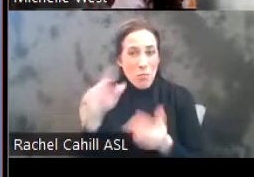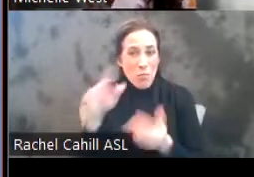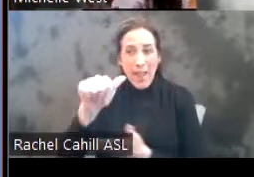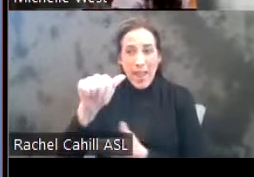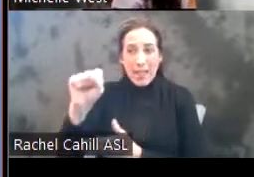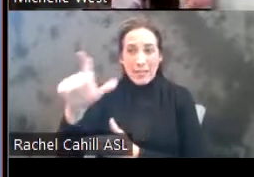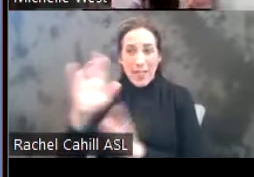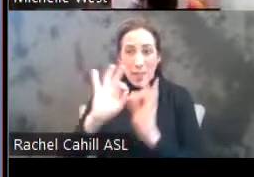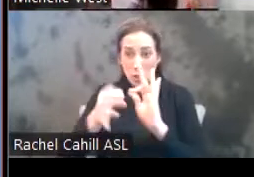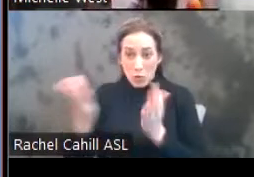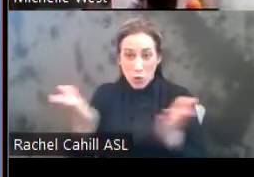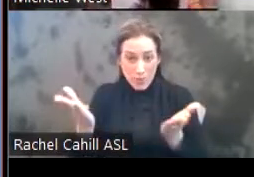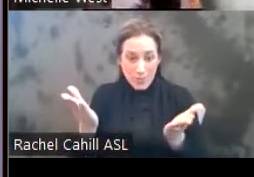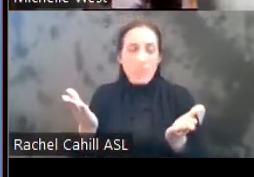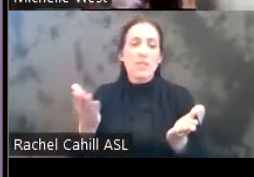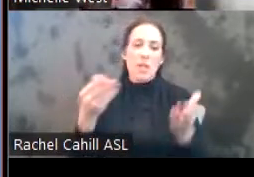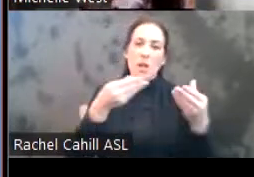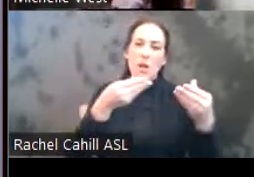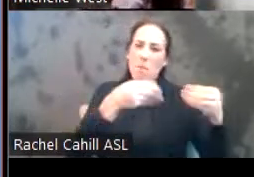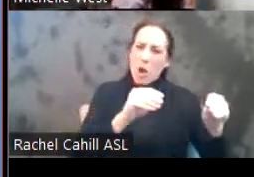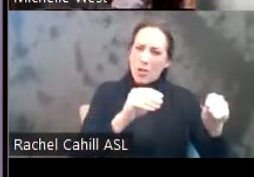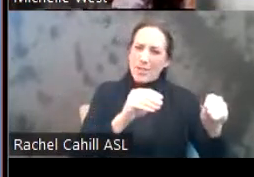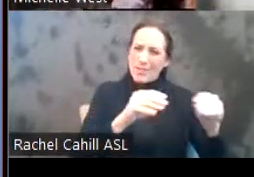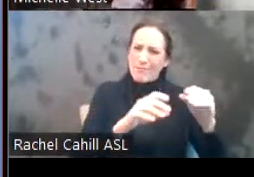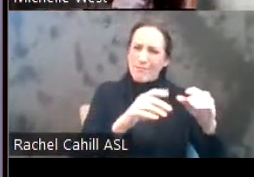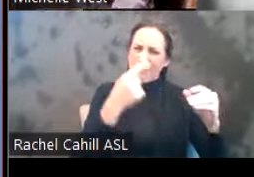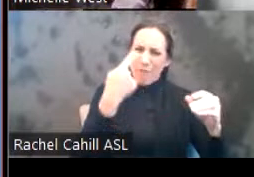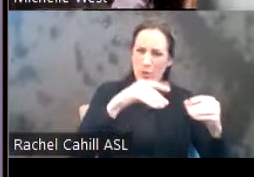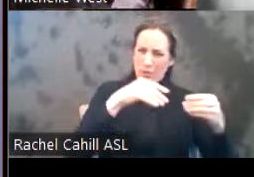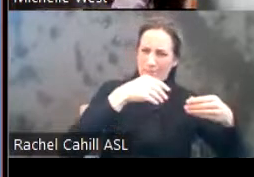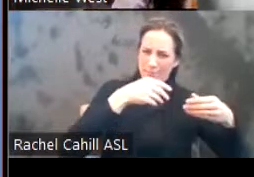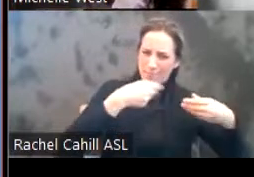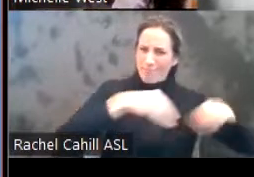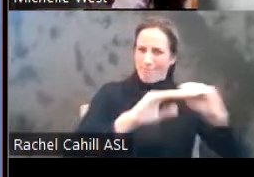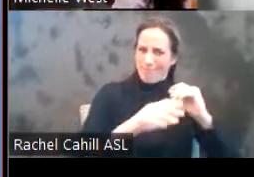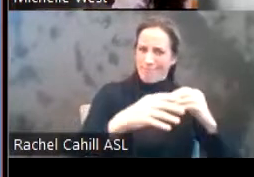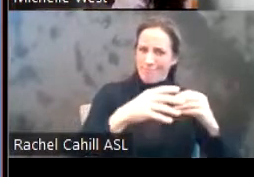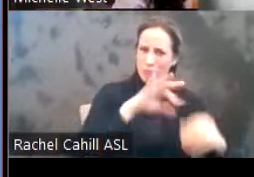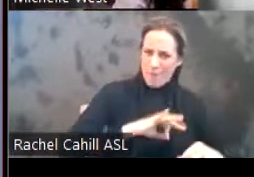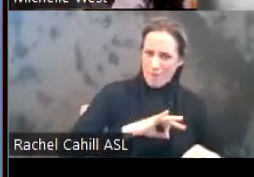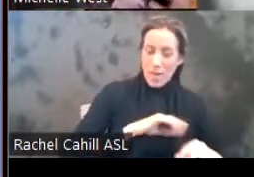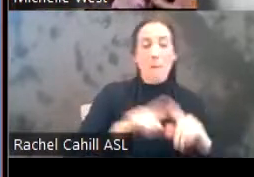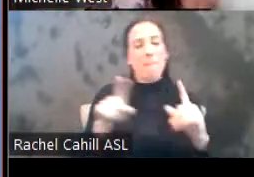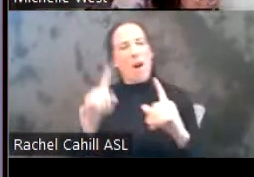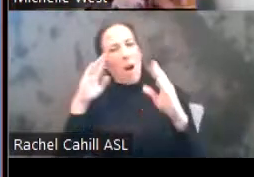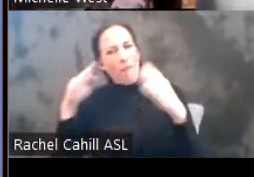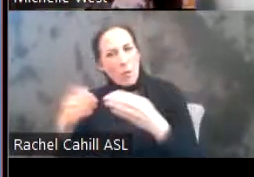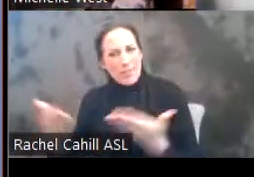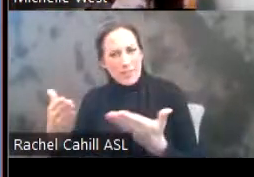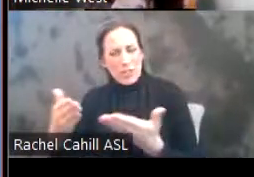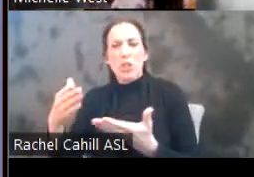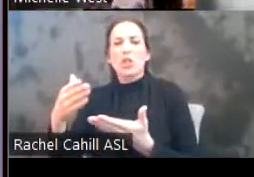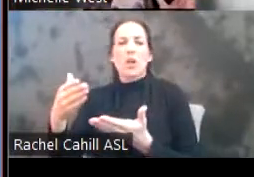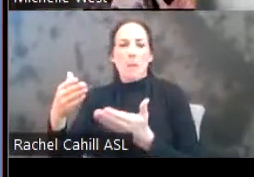that. You would go into marketing and sales, but otherwise, we focus mostly on marketing communications. And there's this chart